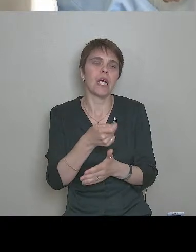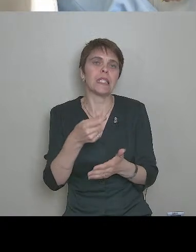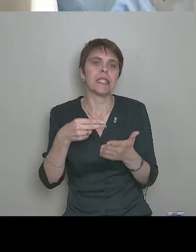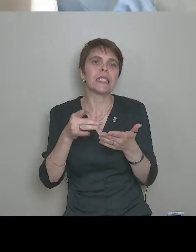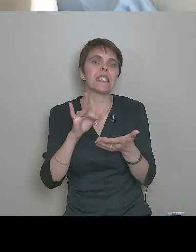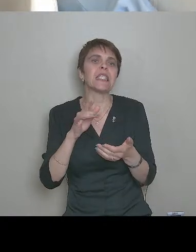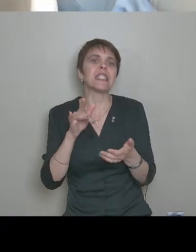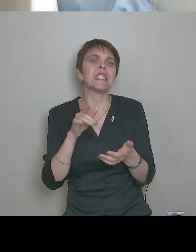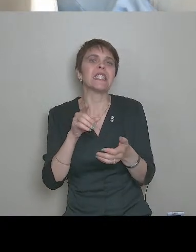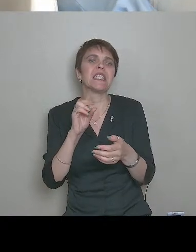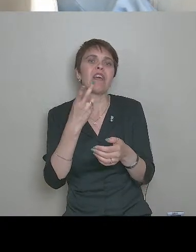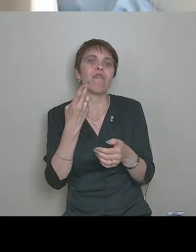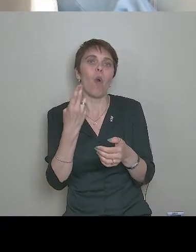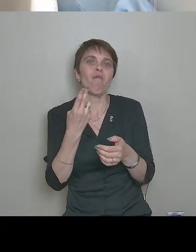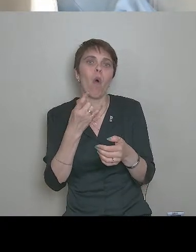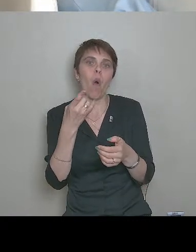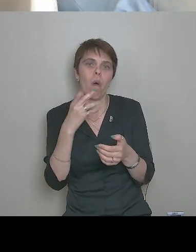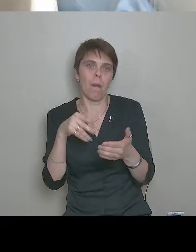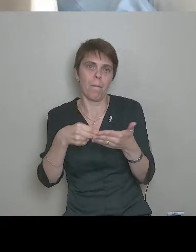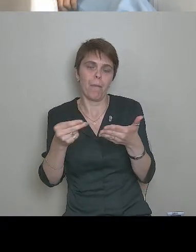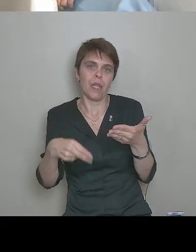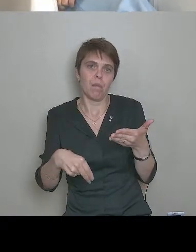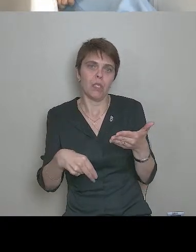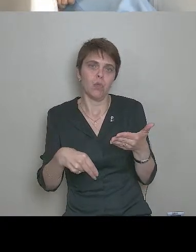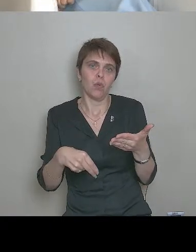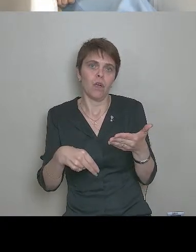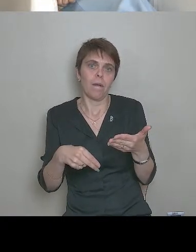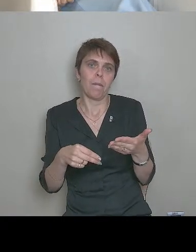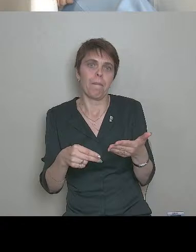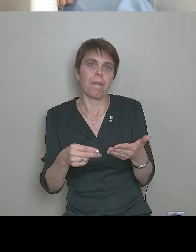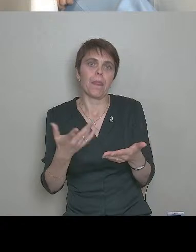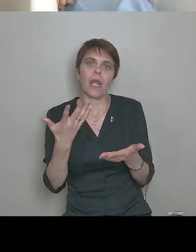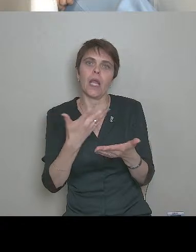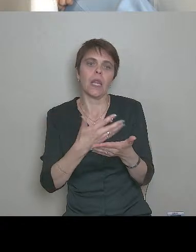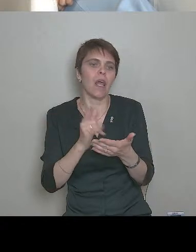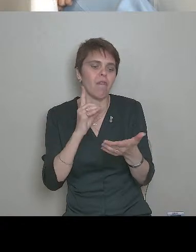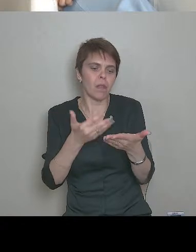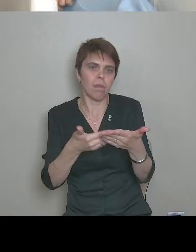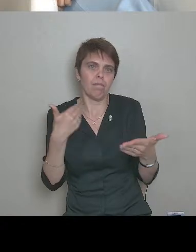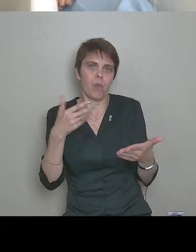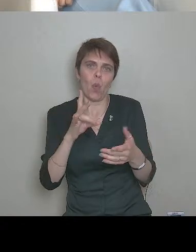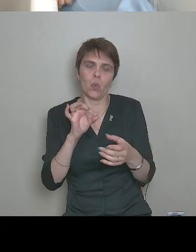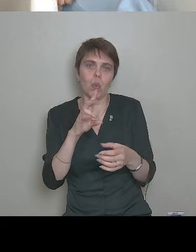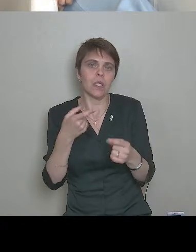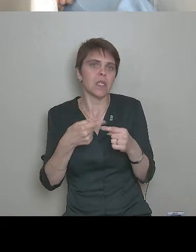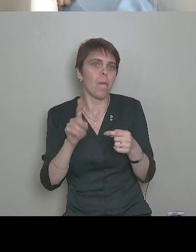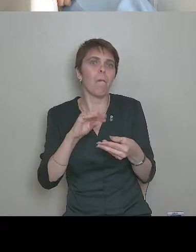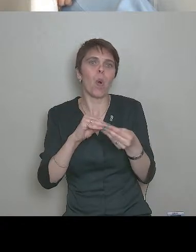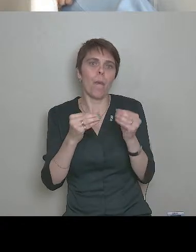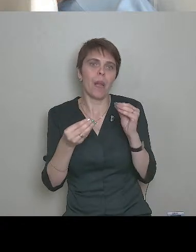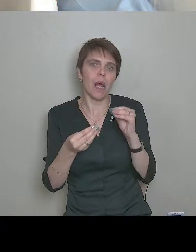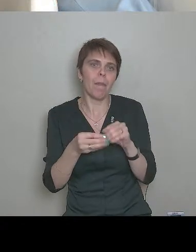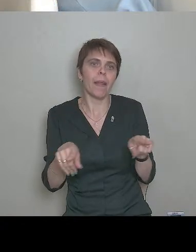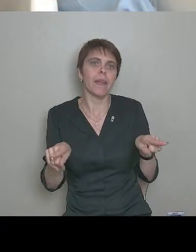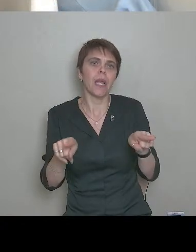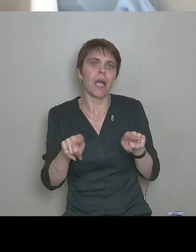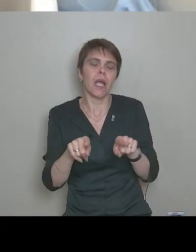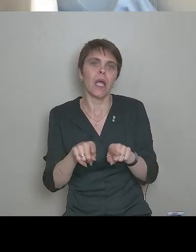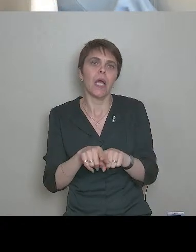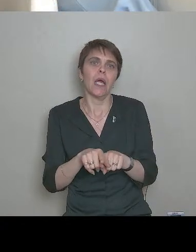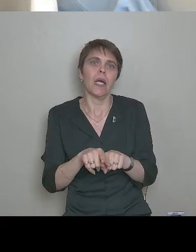on the basis of the digital signature, and